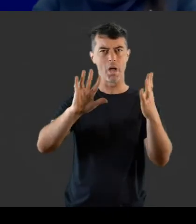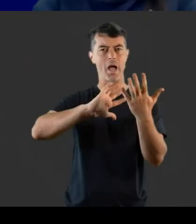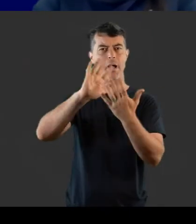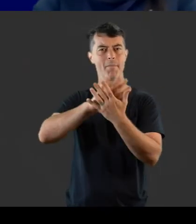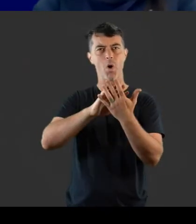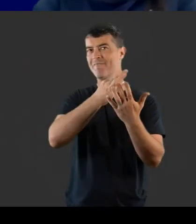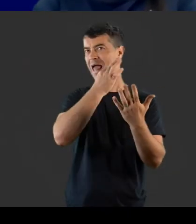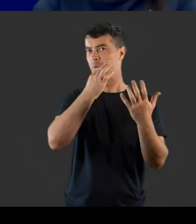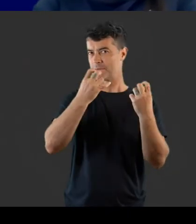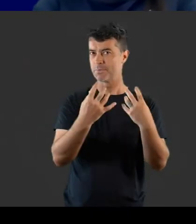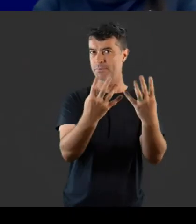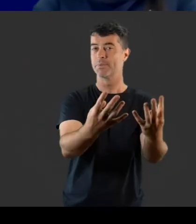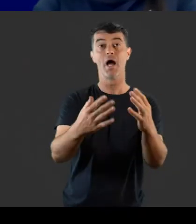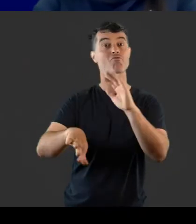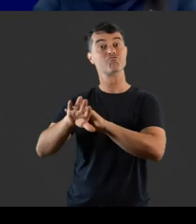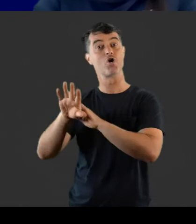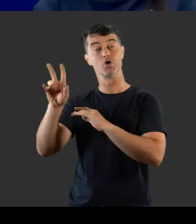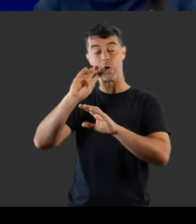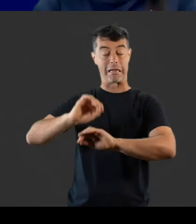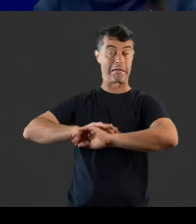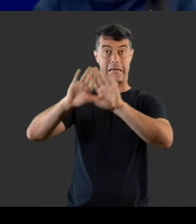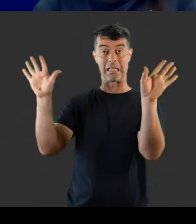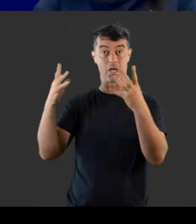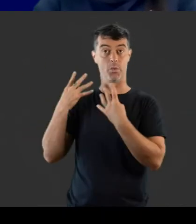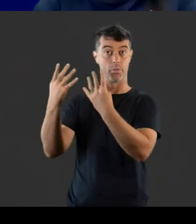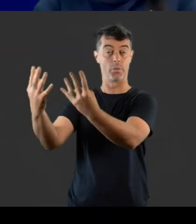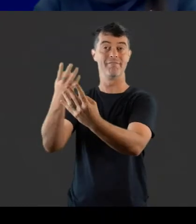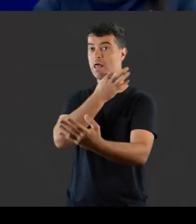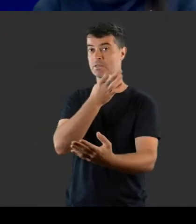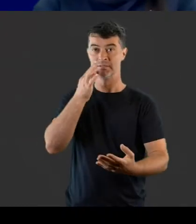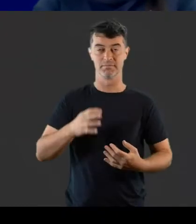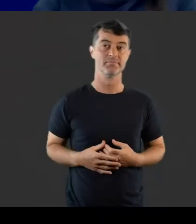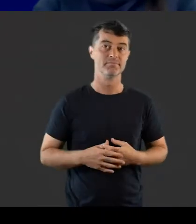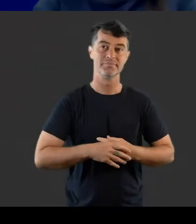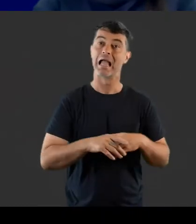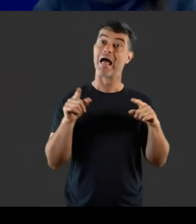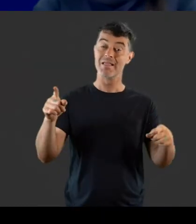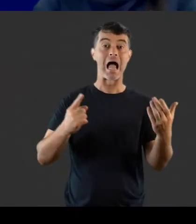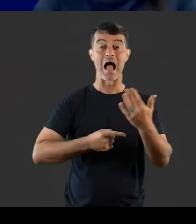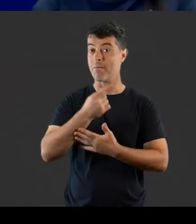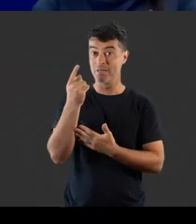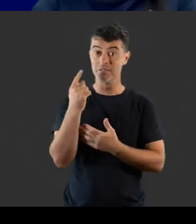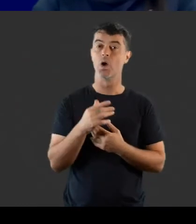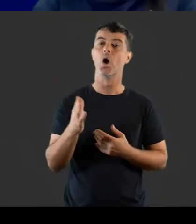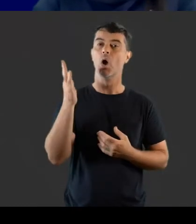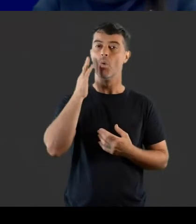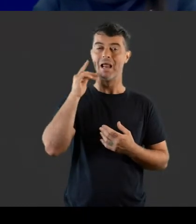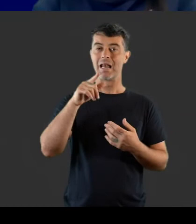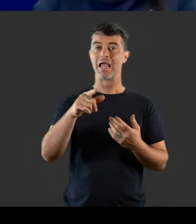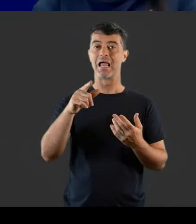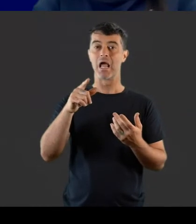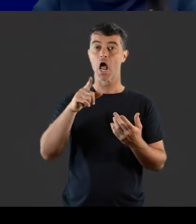side shows a blurry flower field, and the right-hand side shows a clear and crisp photo. This